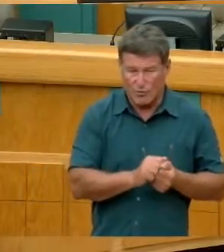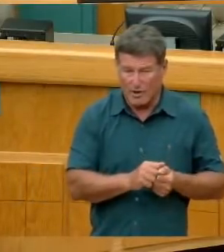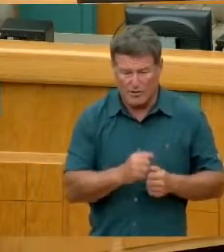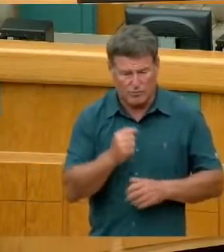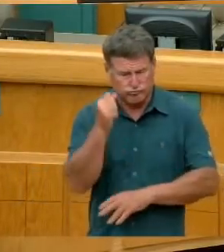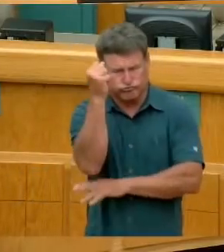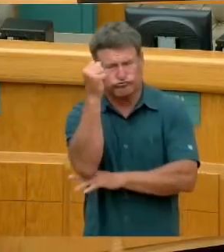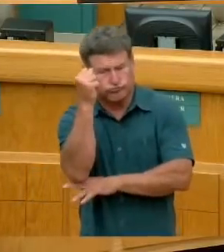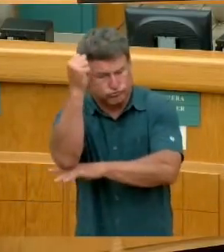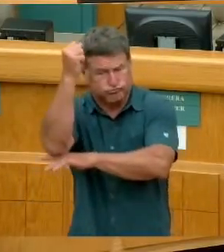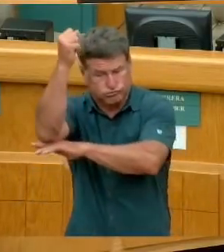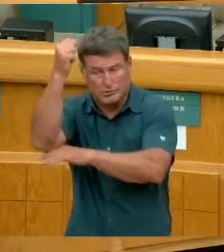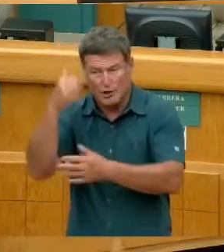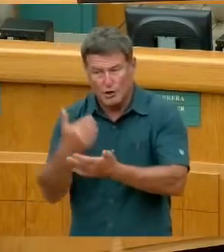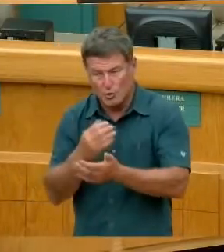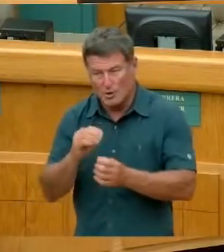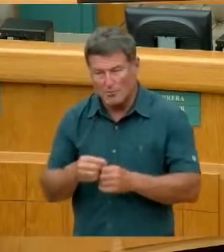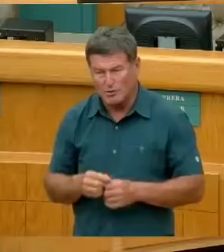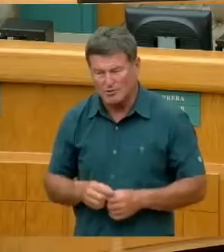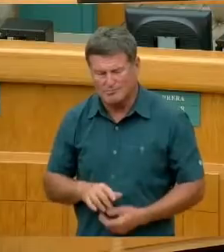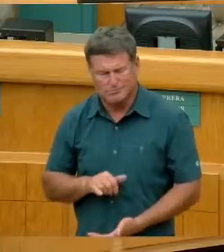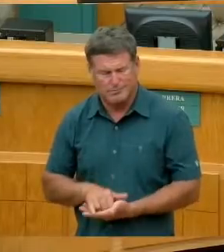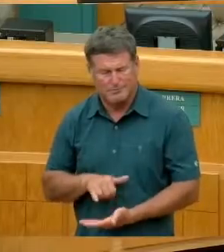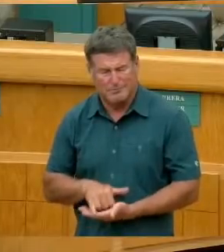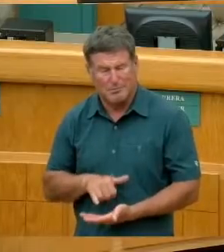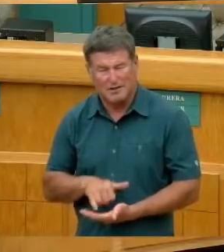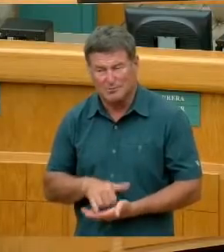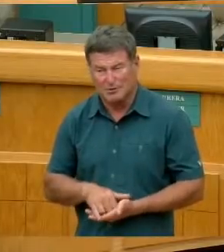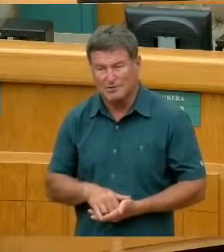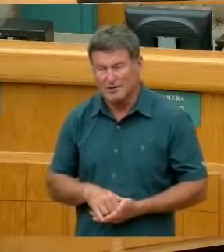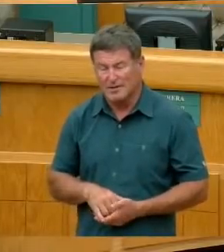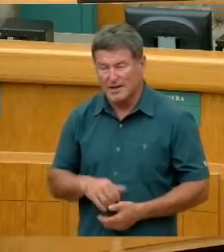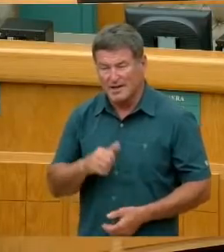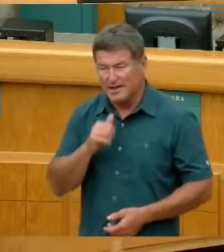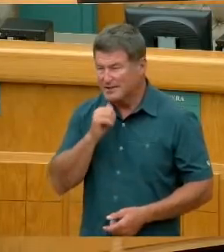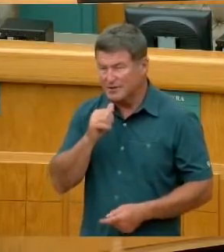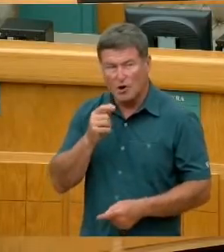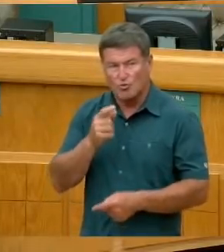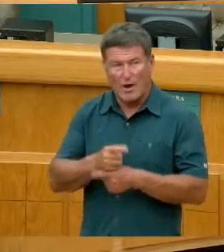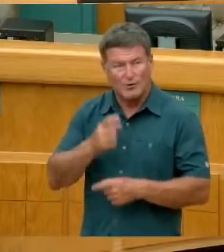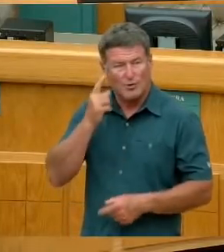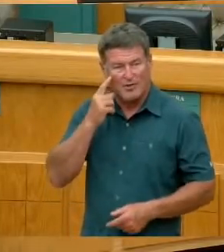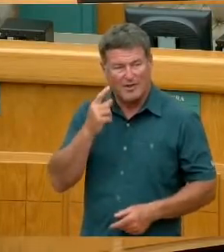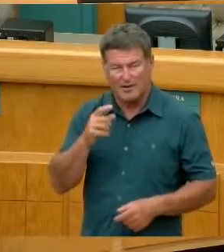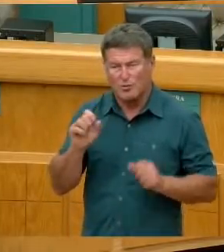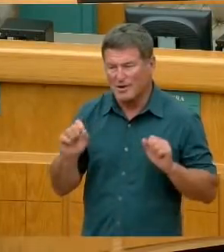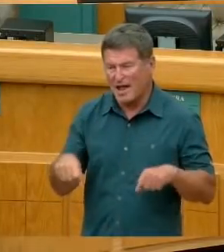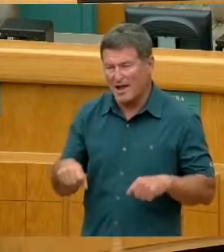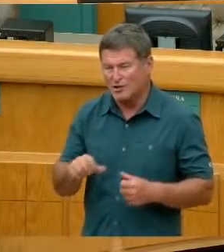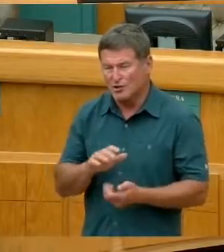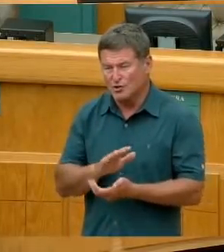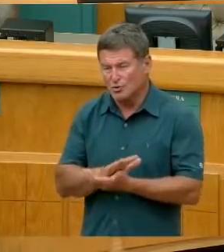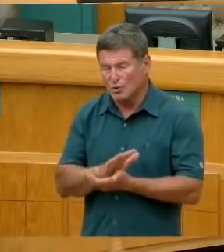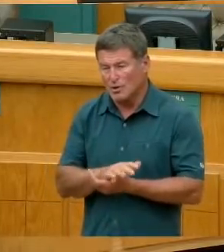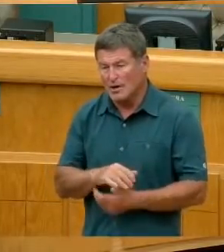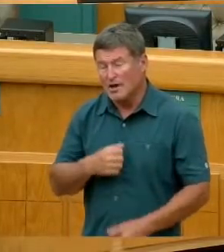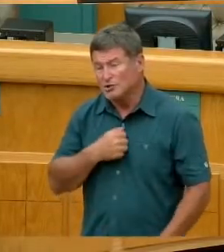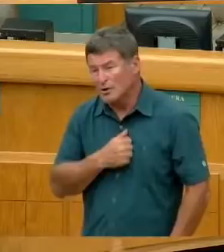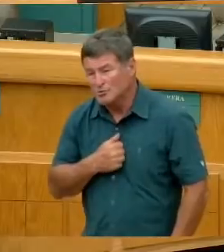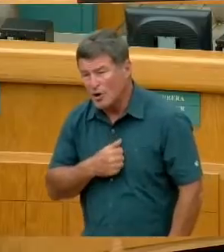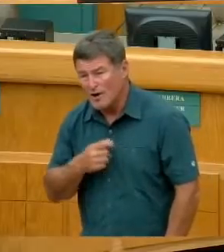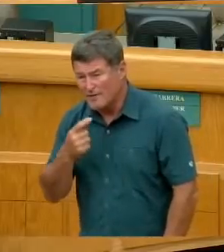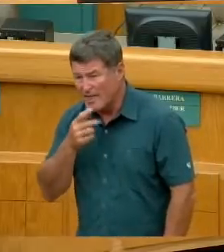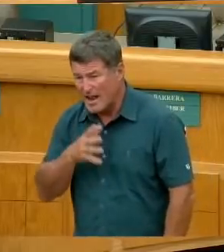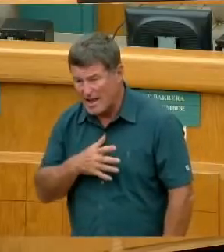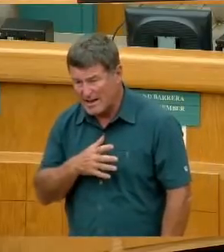that we're producing? It is impossible, and it's just not feasible to think otherwise. So I